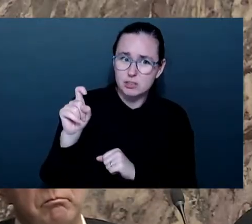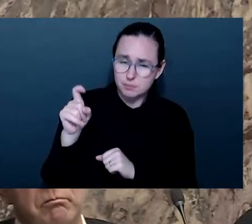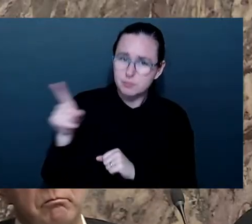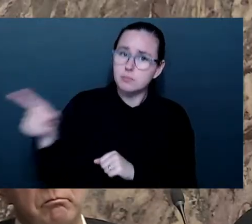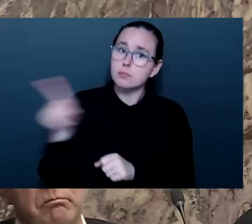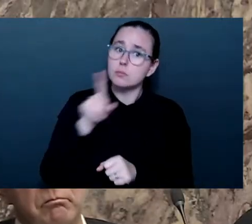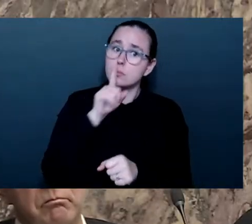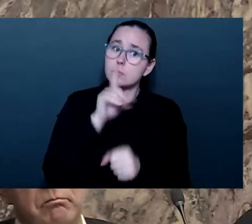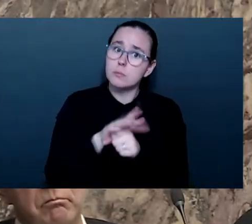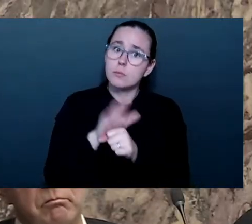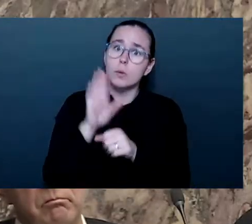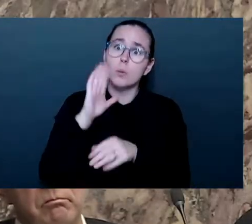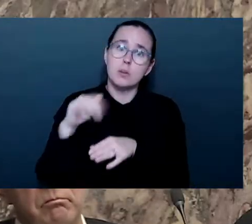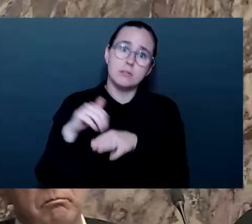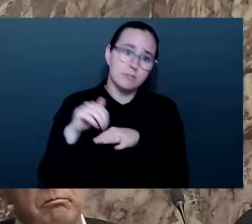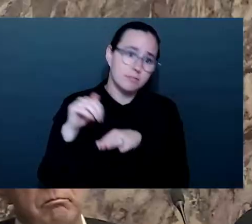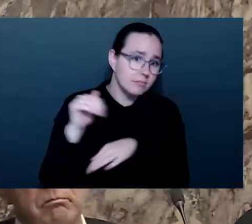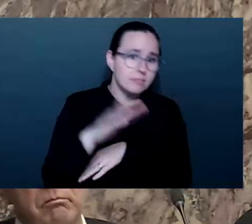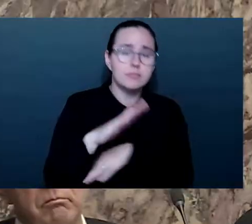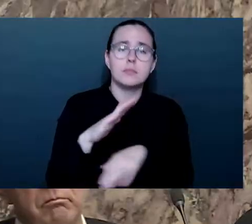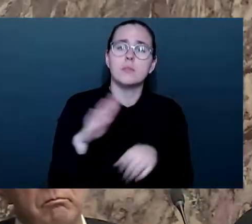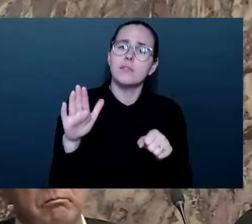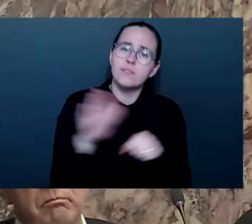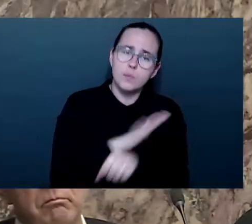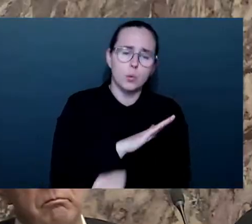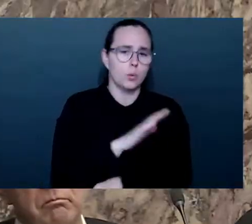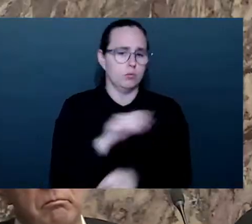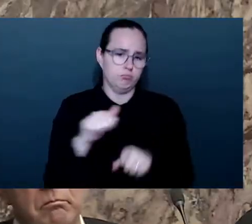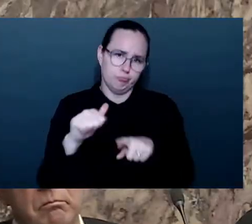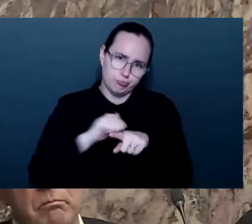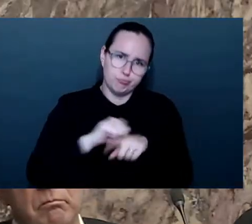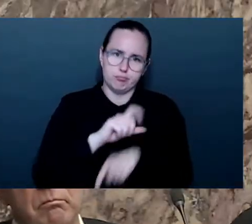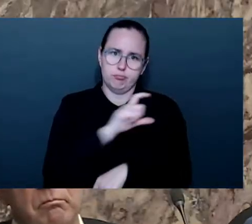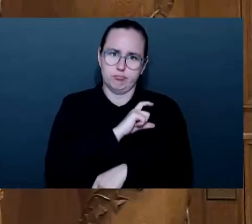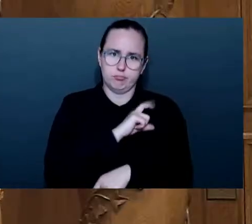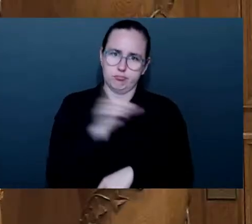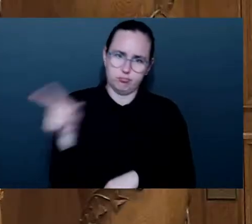to protect patients and staff in BC hospitals? Hear, hear.